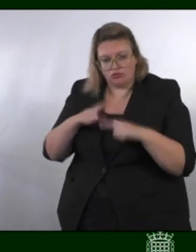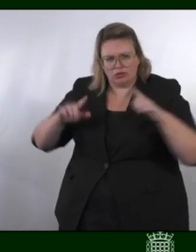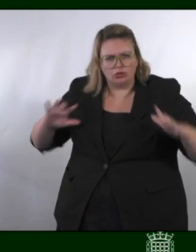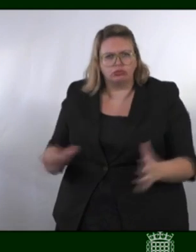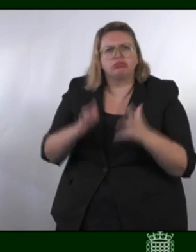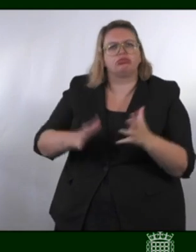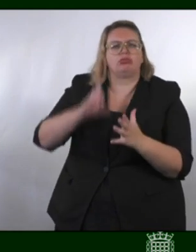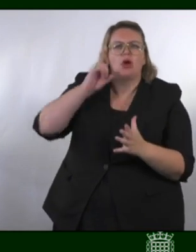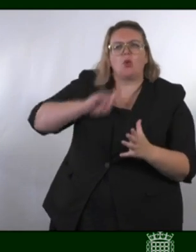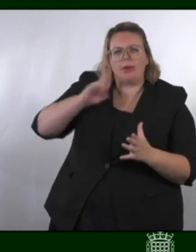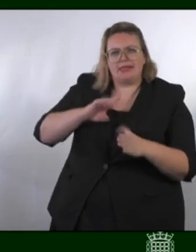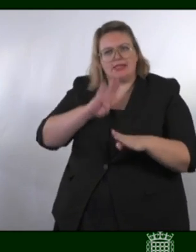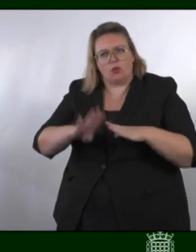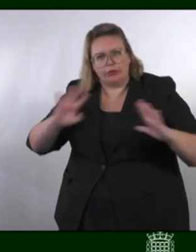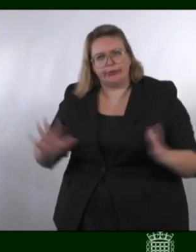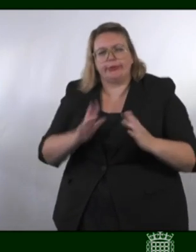back better?